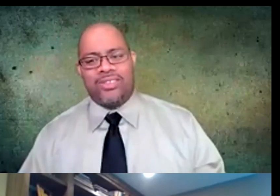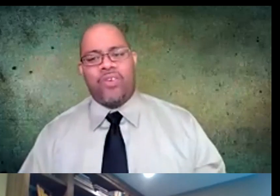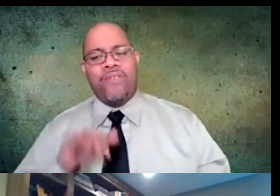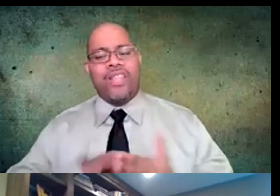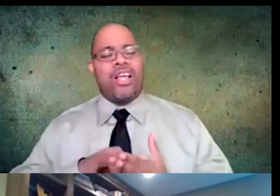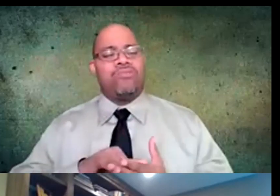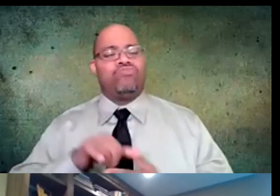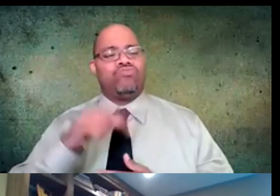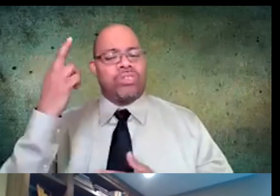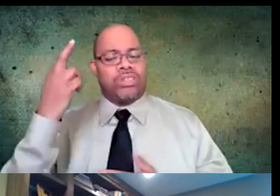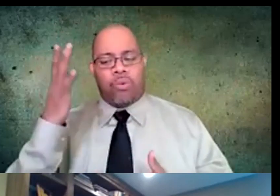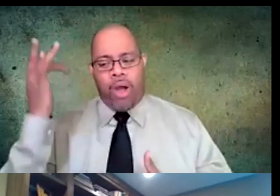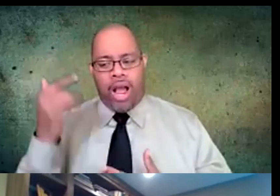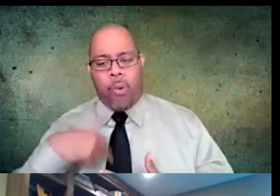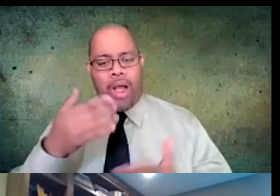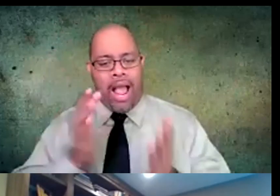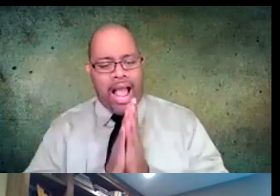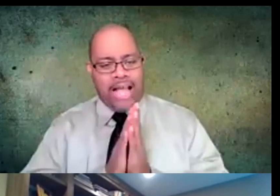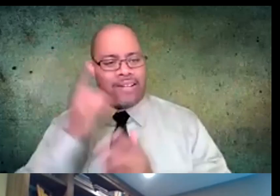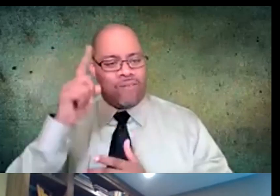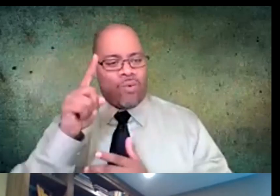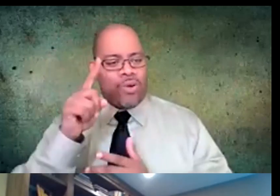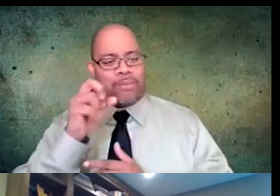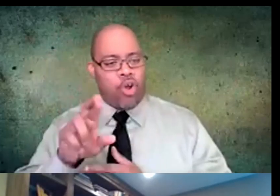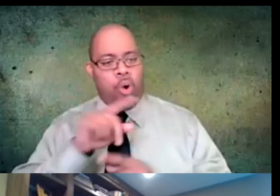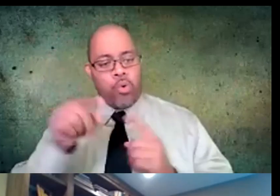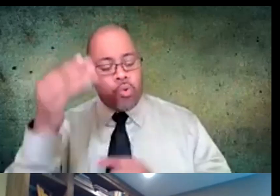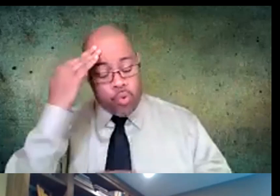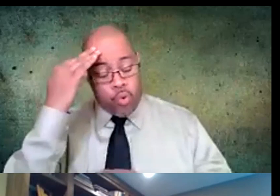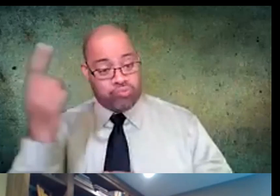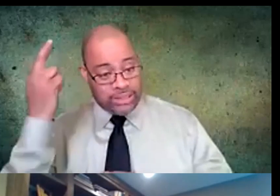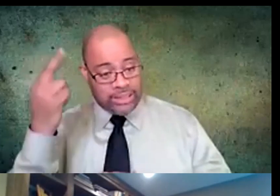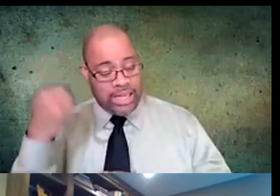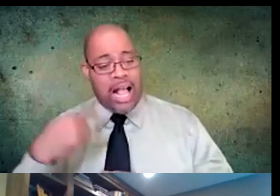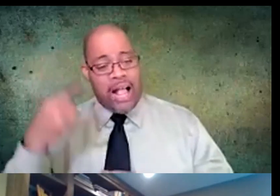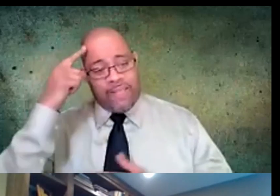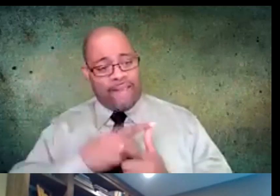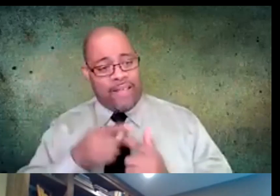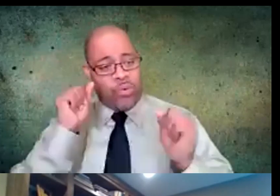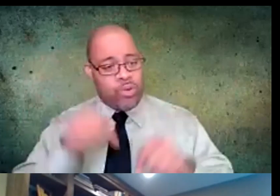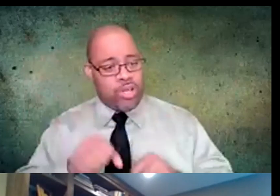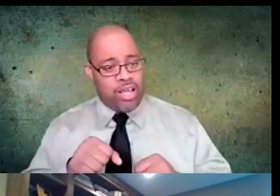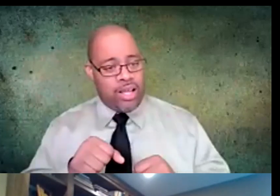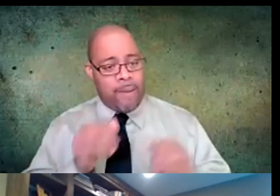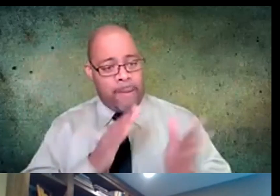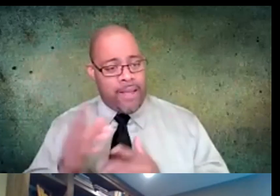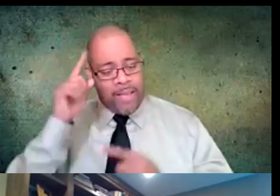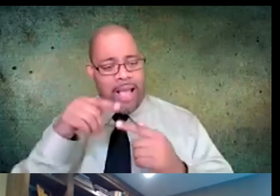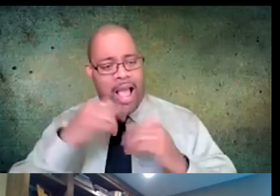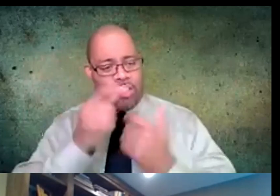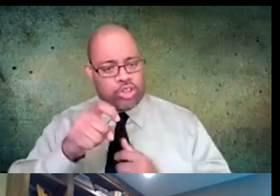reasons why we ask for a seminar. Once you know the reason, I think then you could think about how you